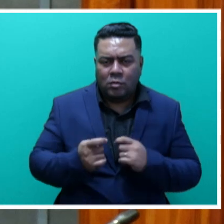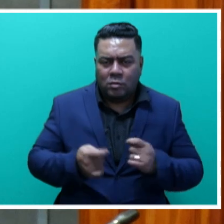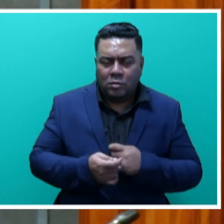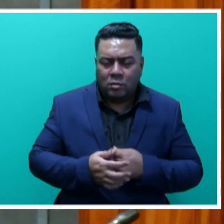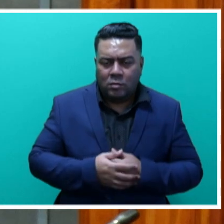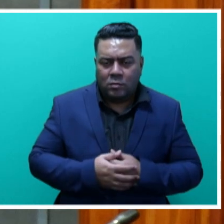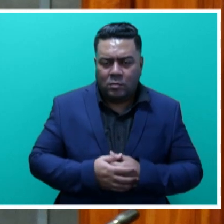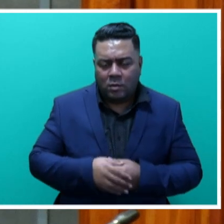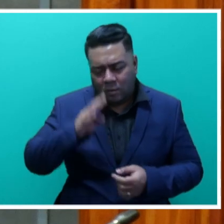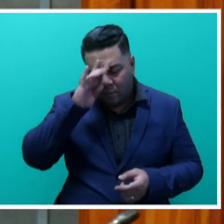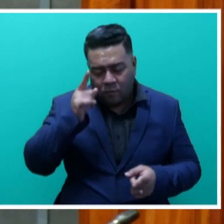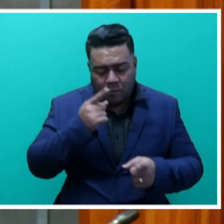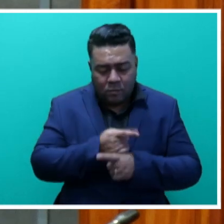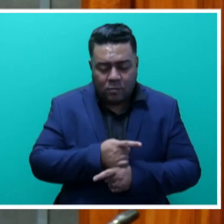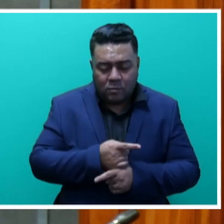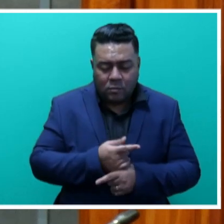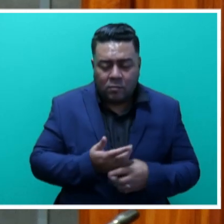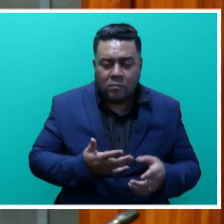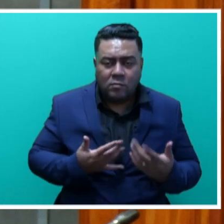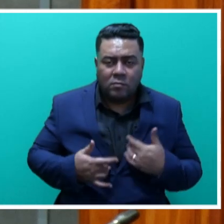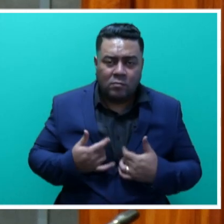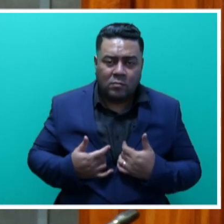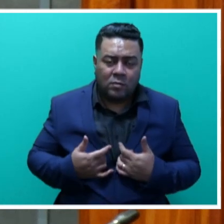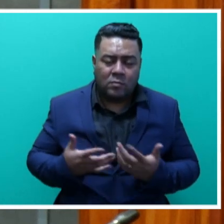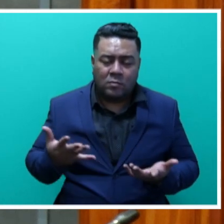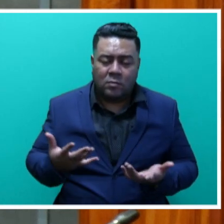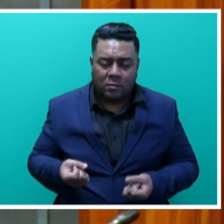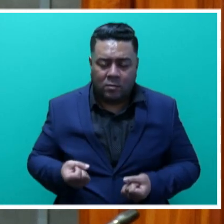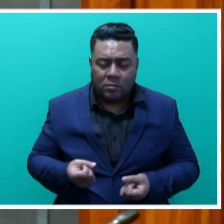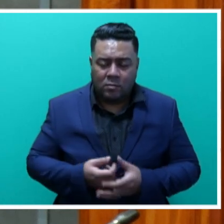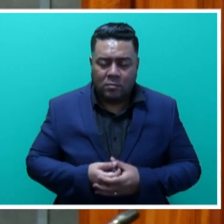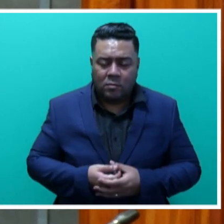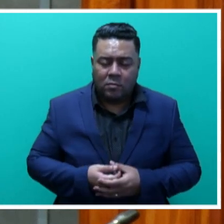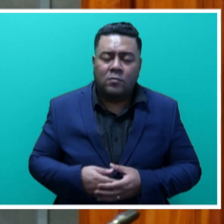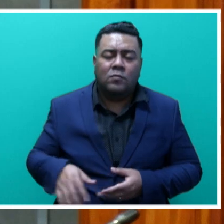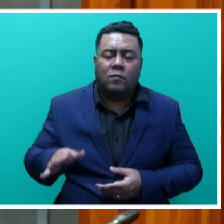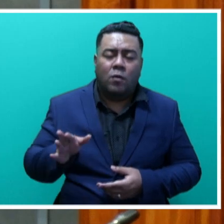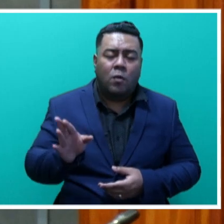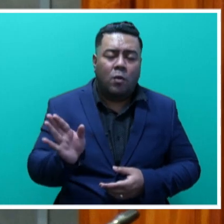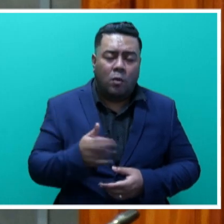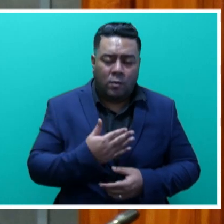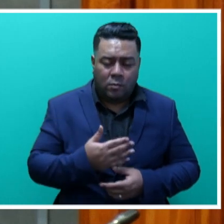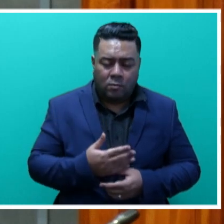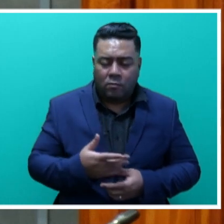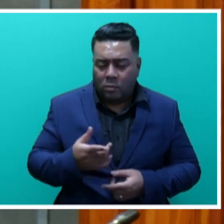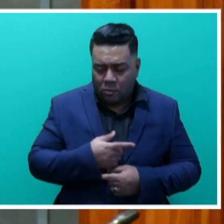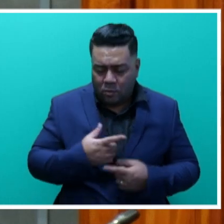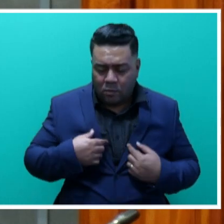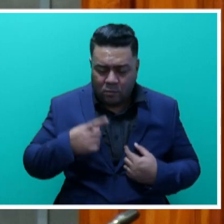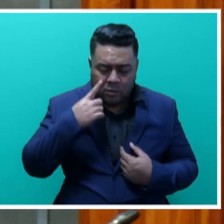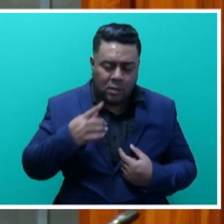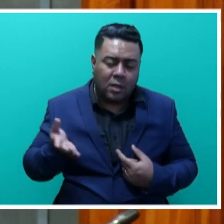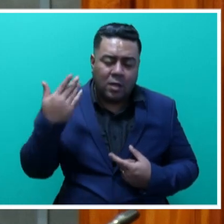of confusion and chaos that could have been catastrophic for all, as has been witnessed in the last few